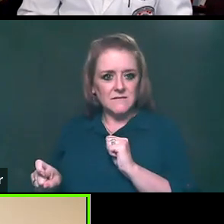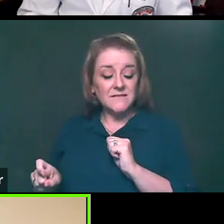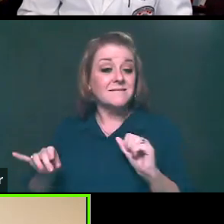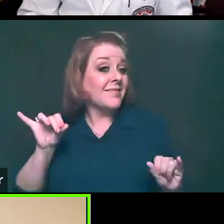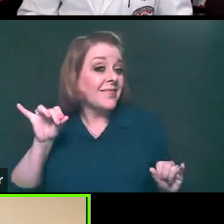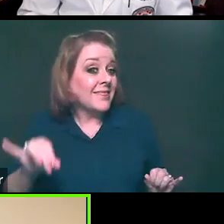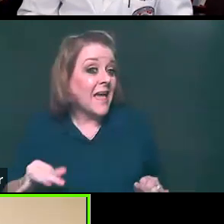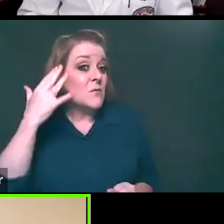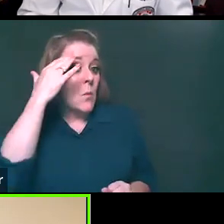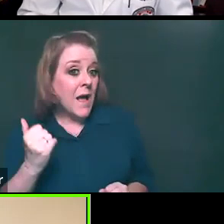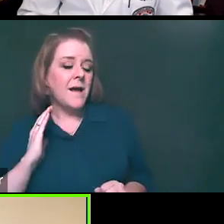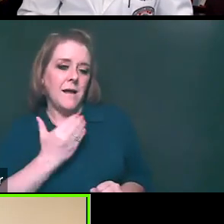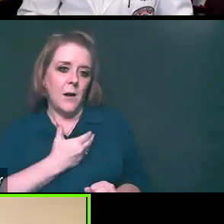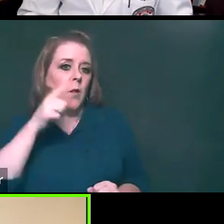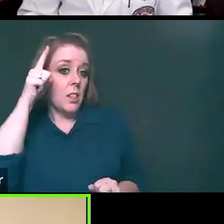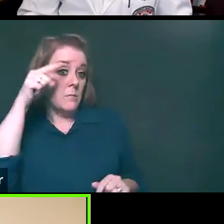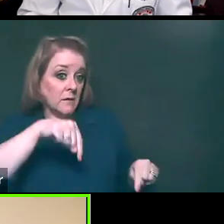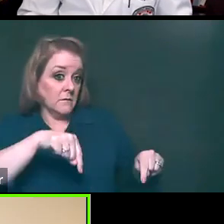our city is safe.